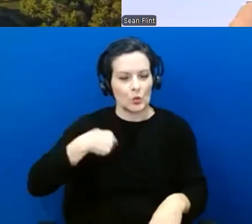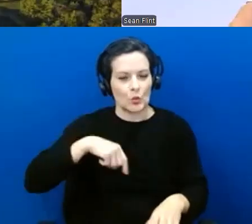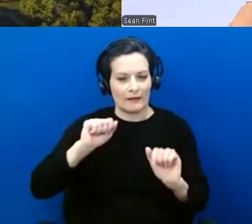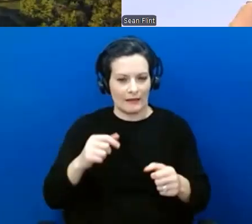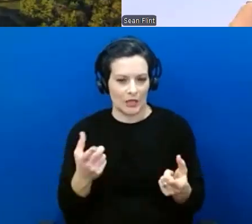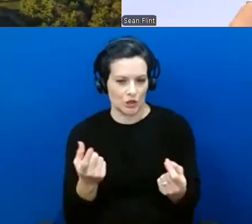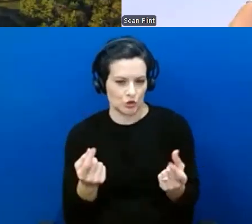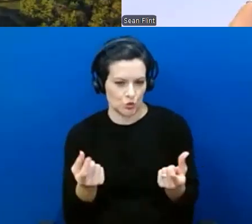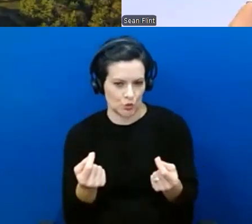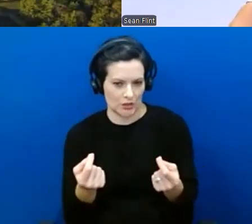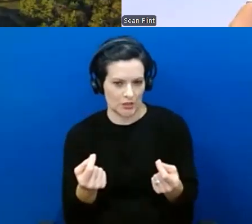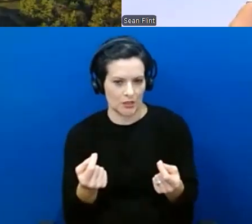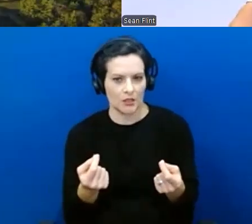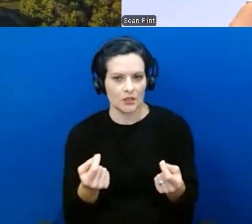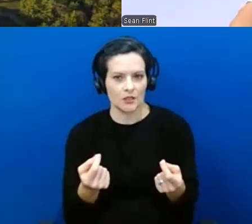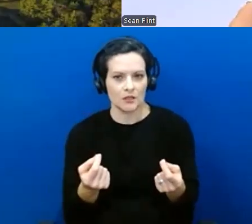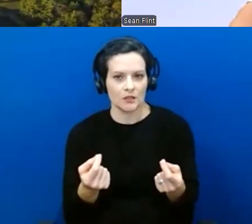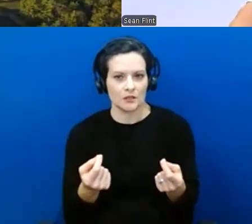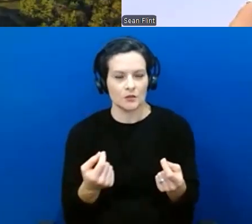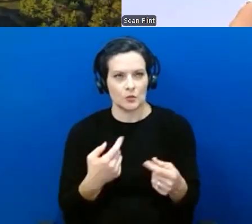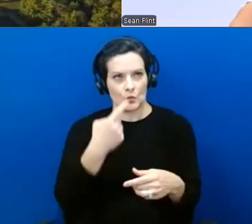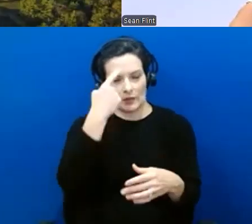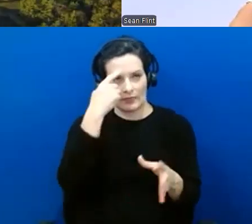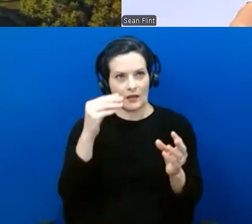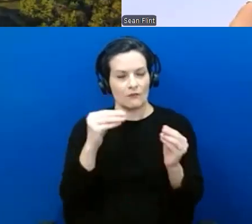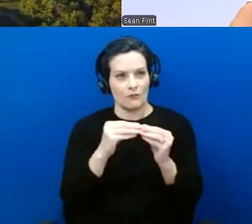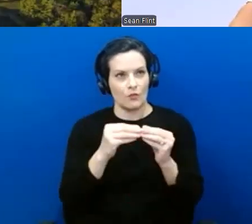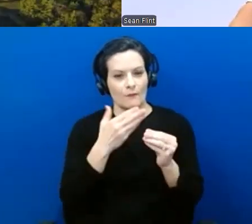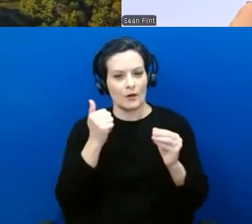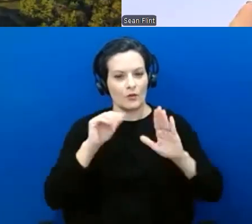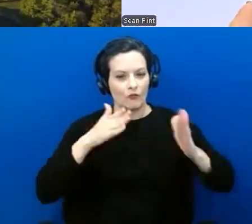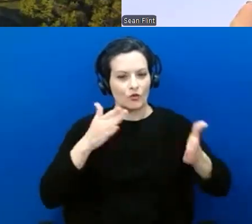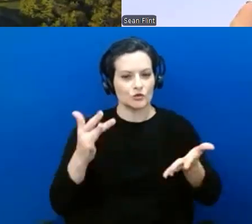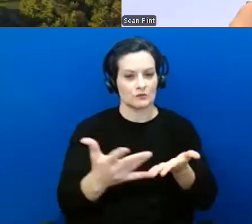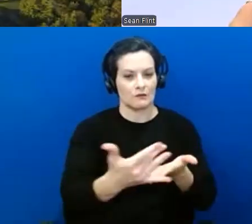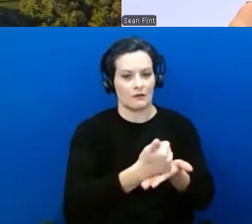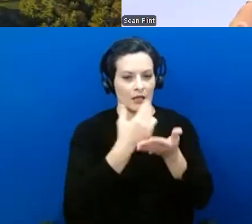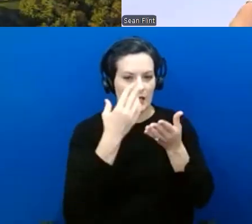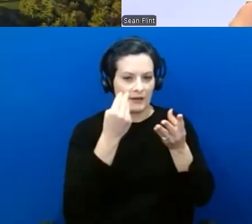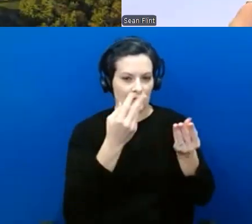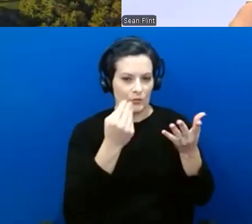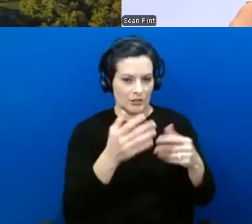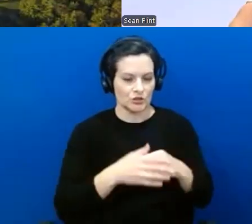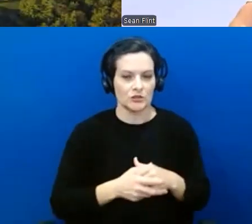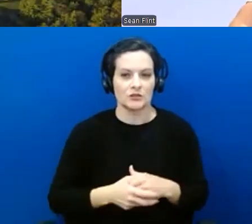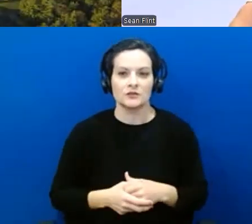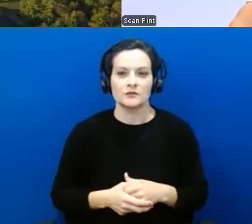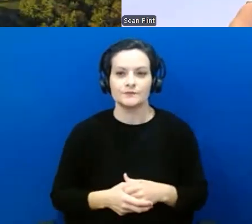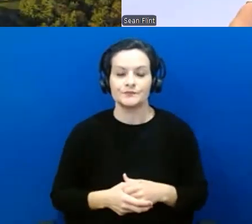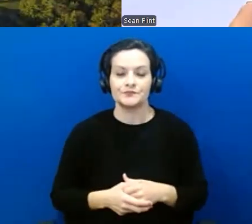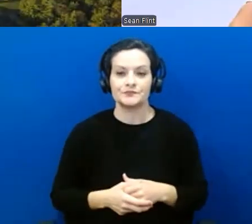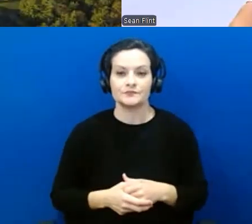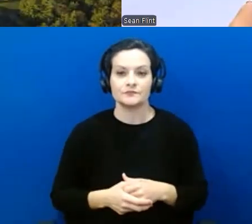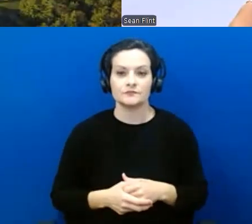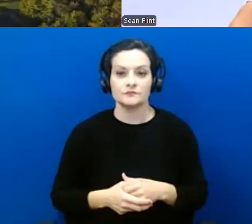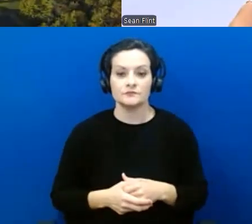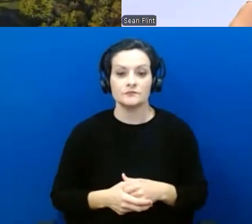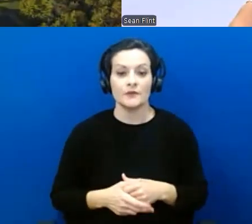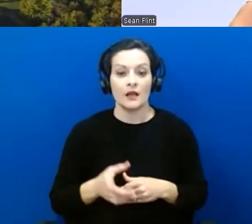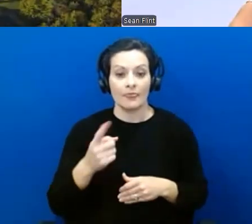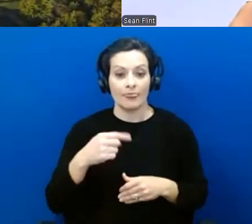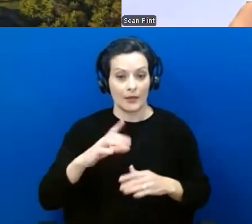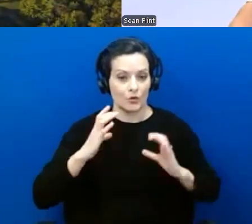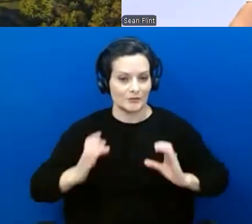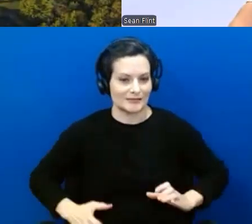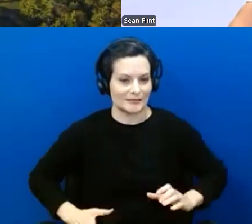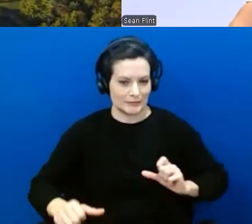And maybe not like, do we have enough information to decide what to do? Sometimes that's the case, sometimes it isn't. And I think targeting those citizen science efforts